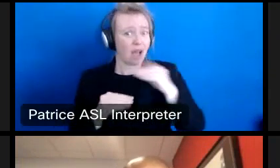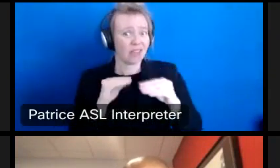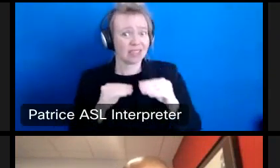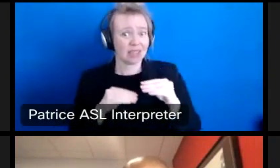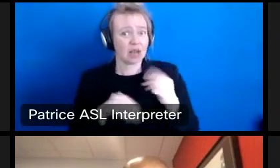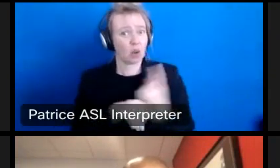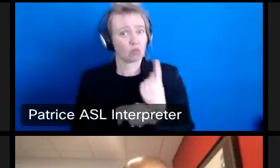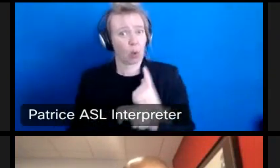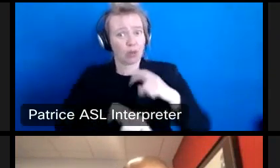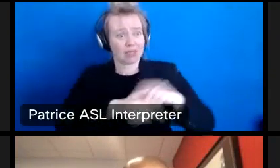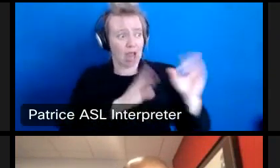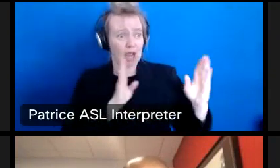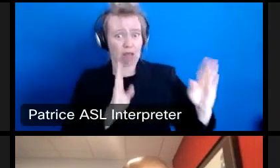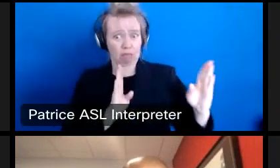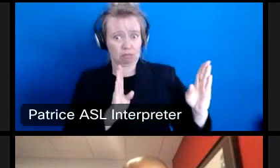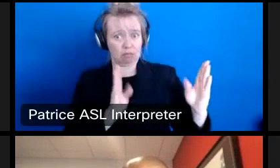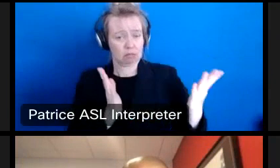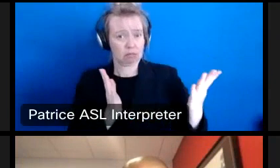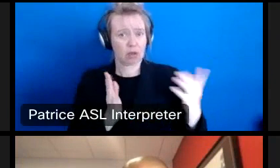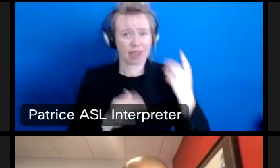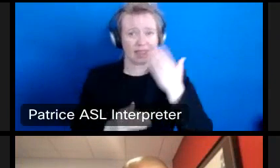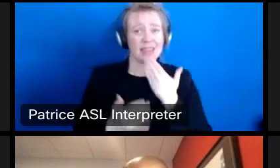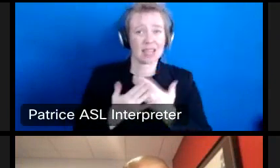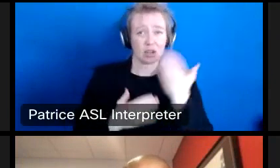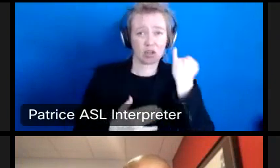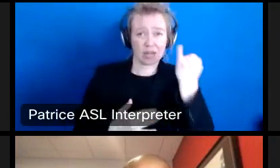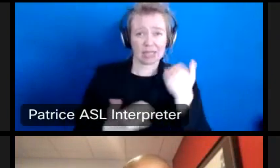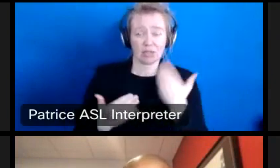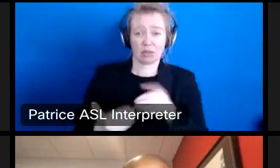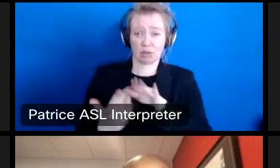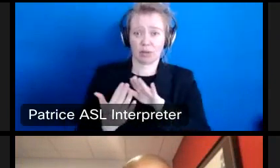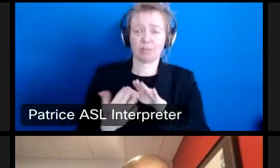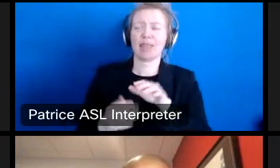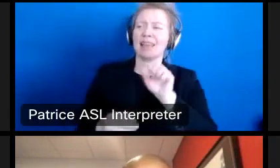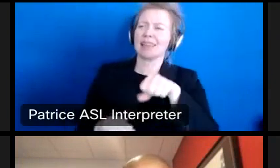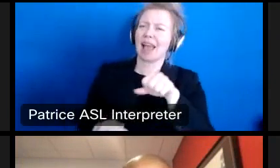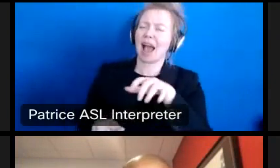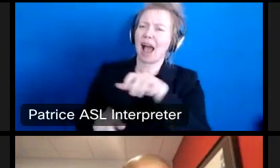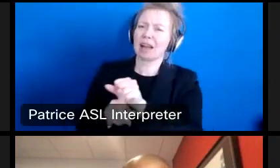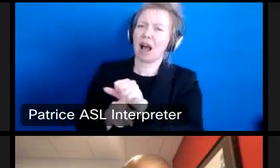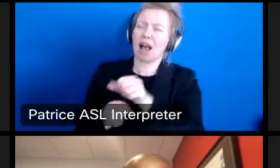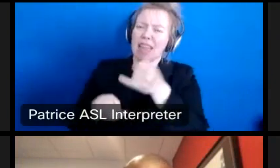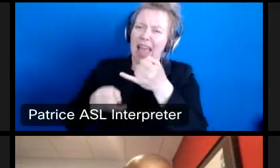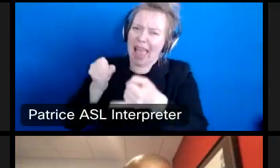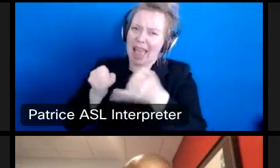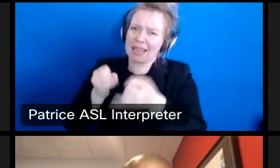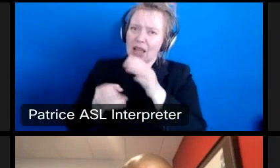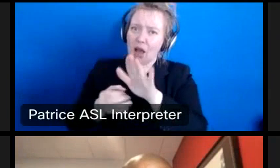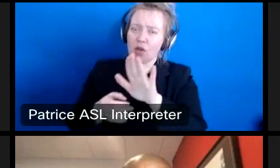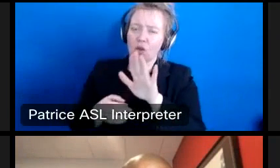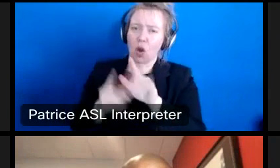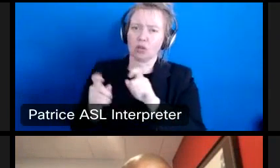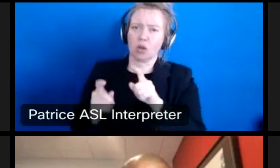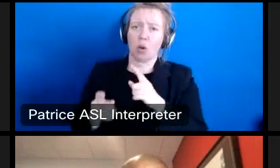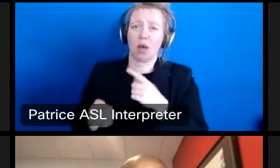be a good question, I think, to address at this point. Yeah, I caught the tail end of your question, but what I think I heard, and please correct me